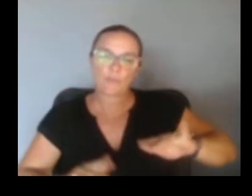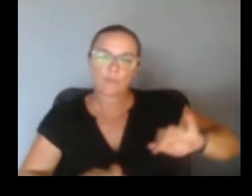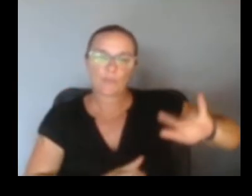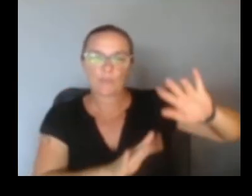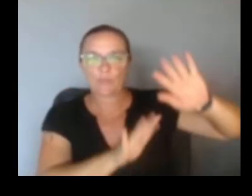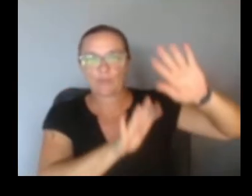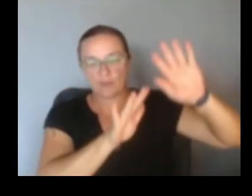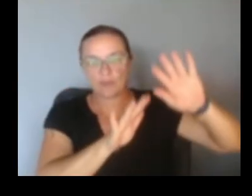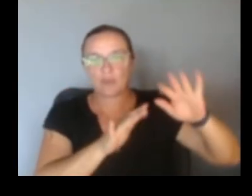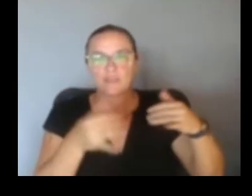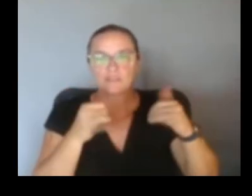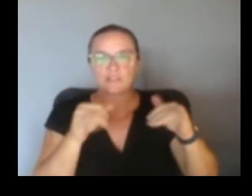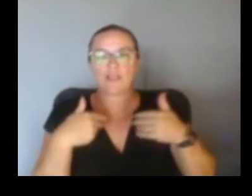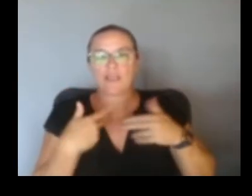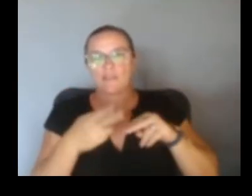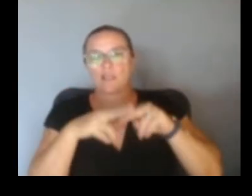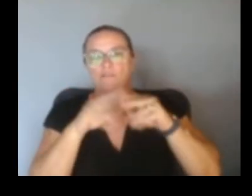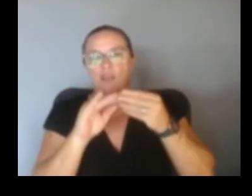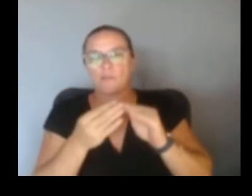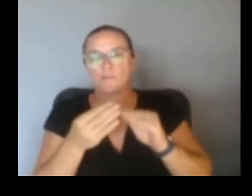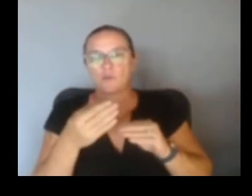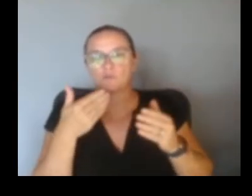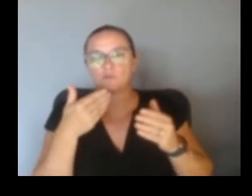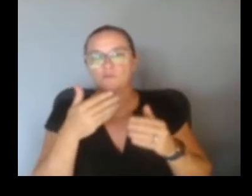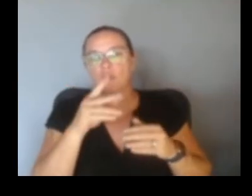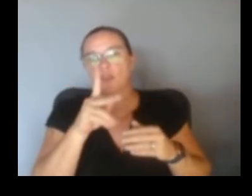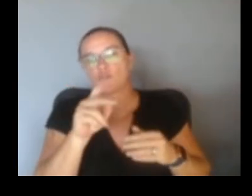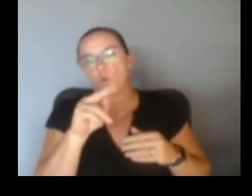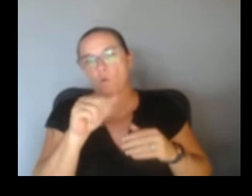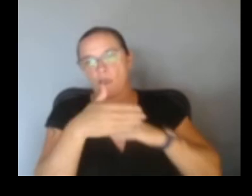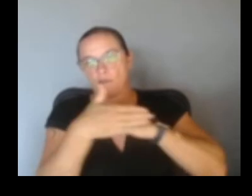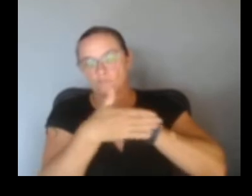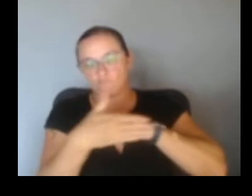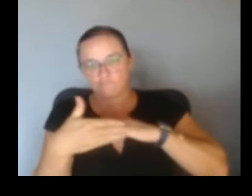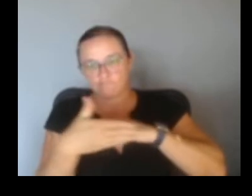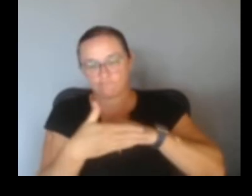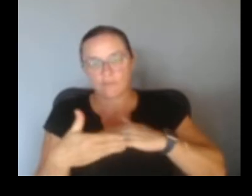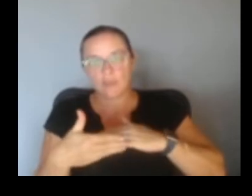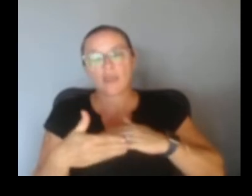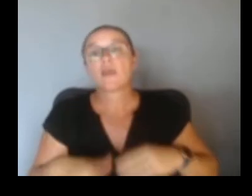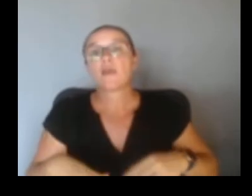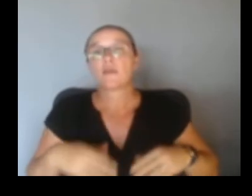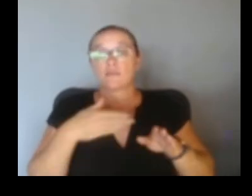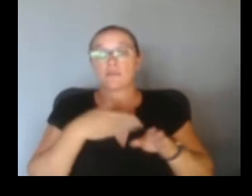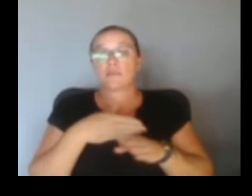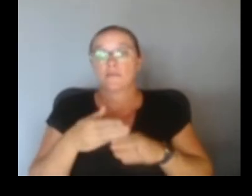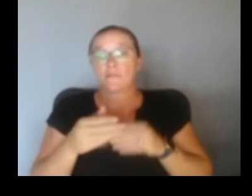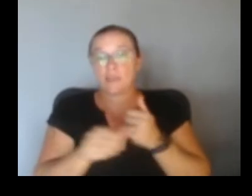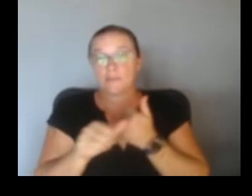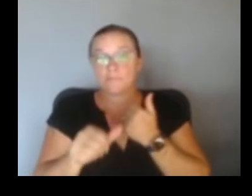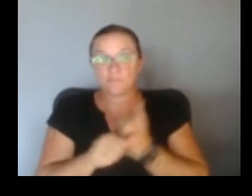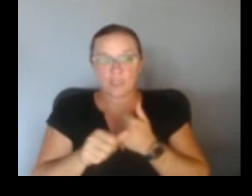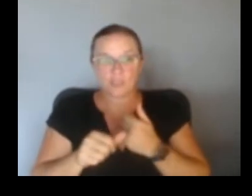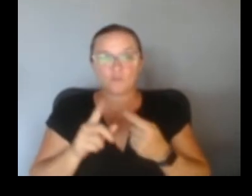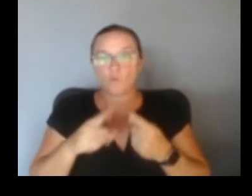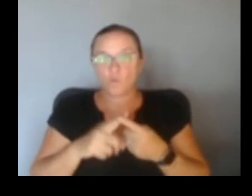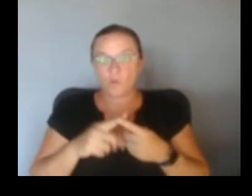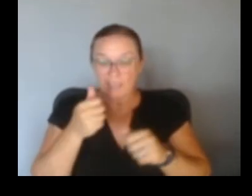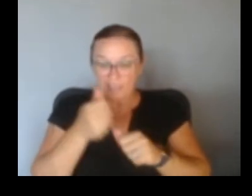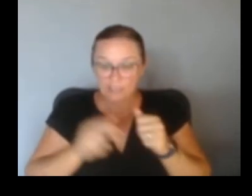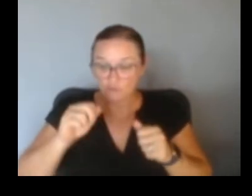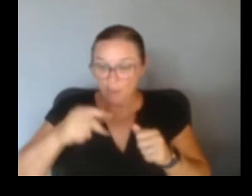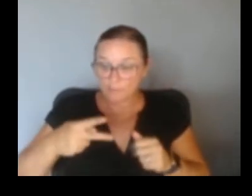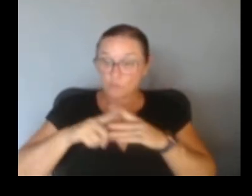Kona side as well, as you see right here. But the main hazard is the big pulse of gas that comes out with the onset of each new